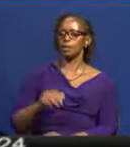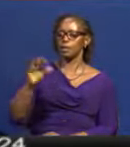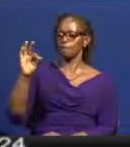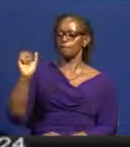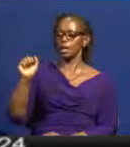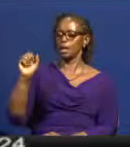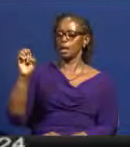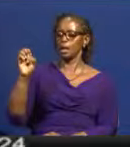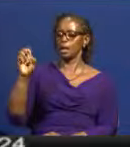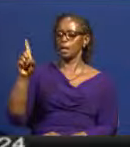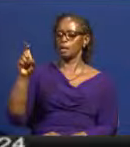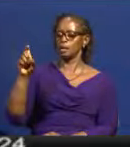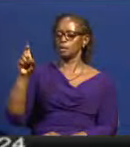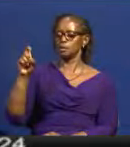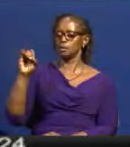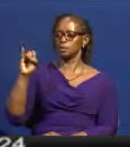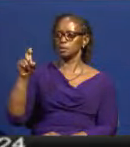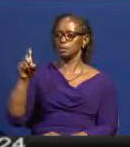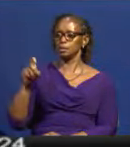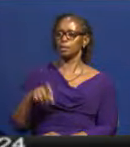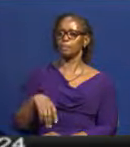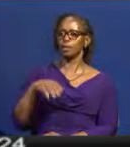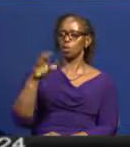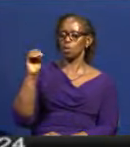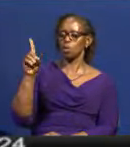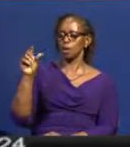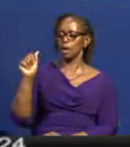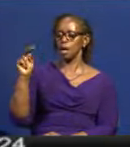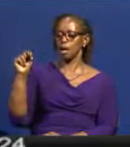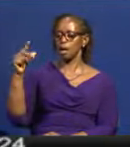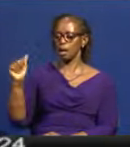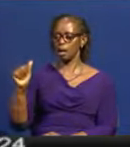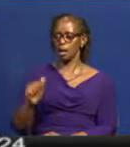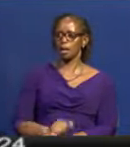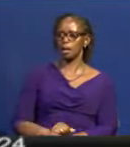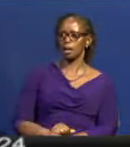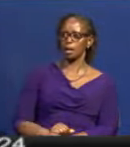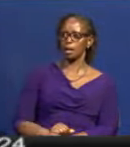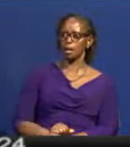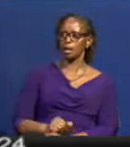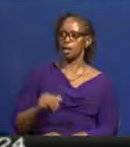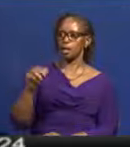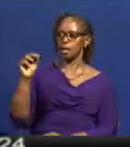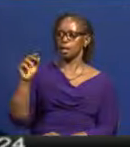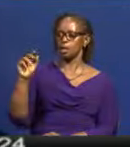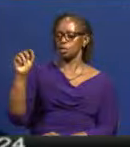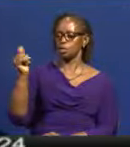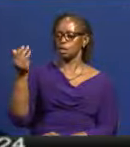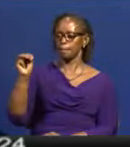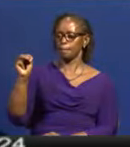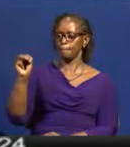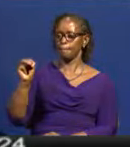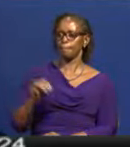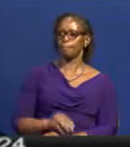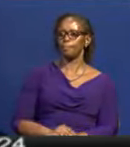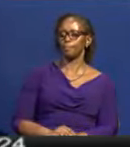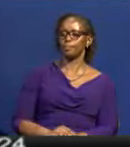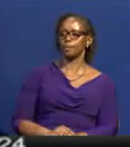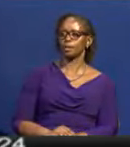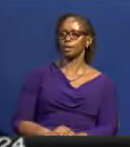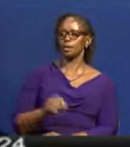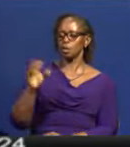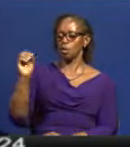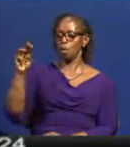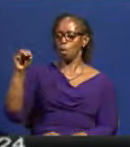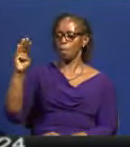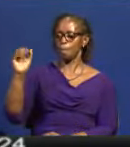Odiwor. Geoffrey Odanga. Honorable Tim Wanyonyi. Honorable Christine